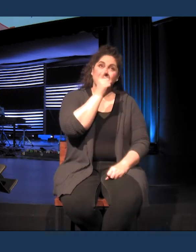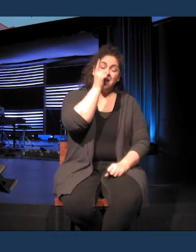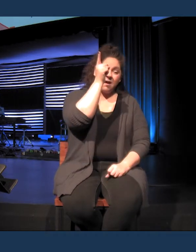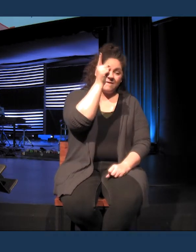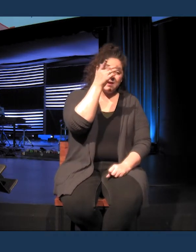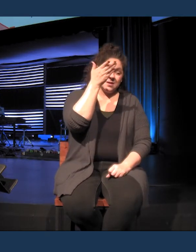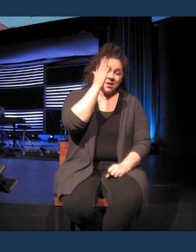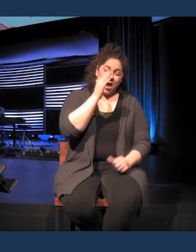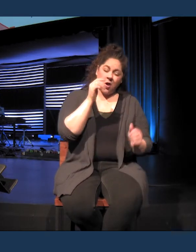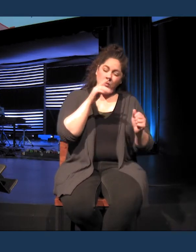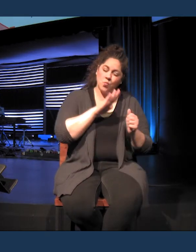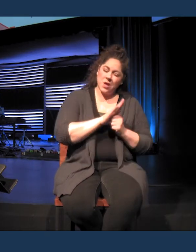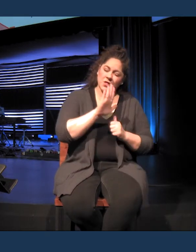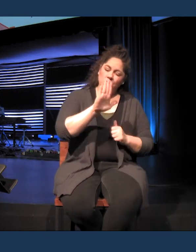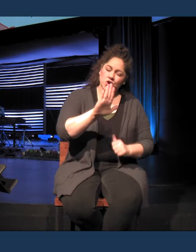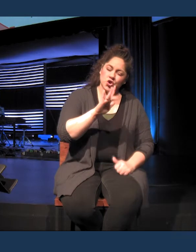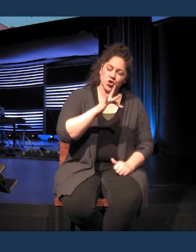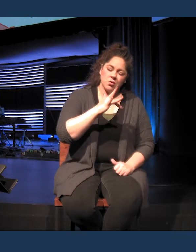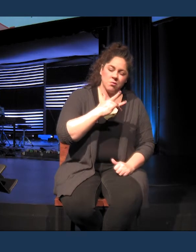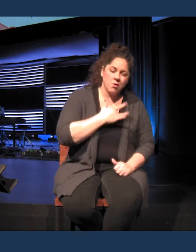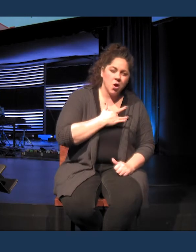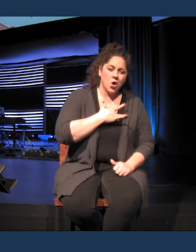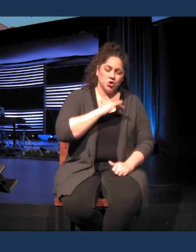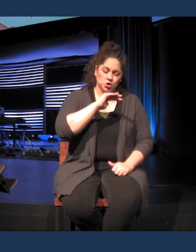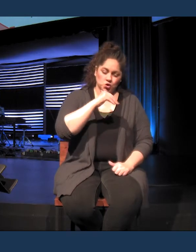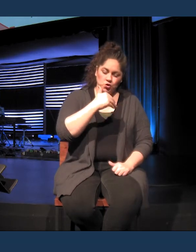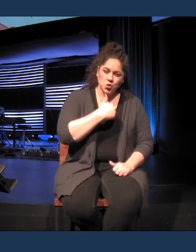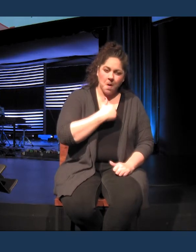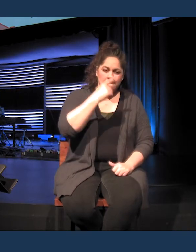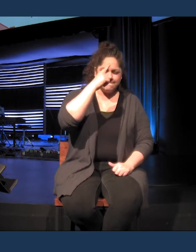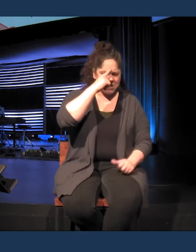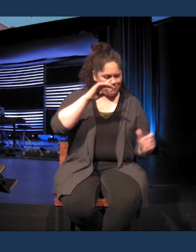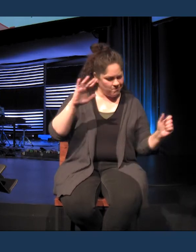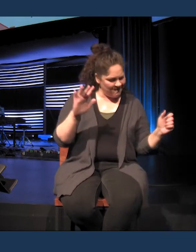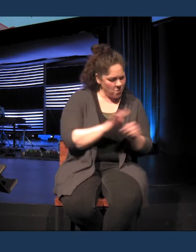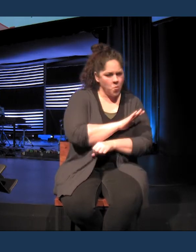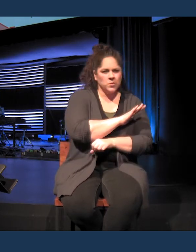heart, all your soul, and all your mind.